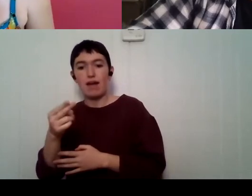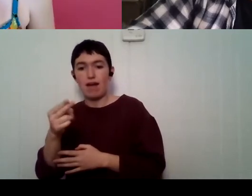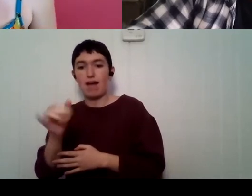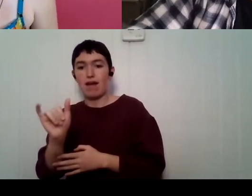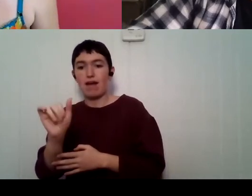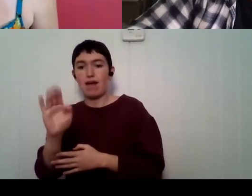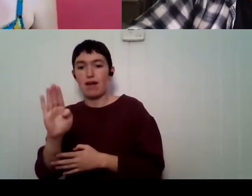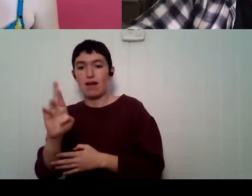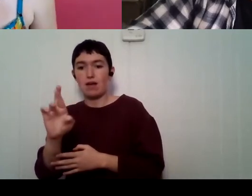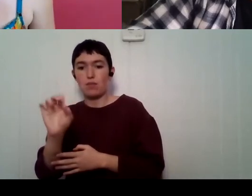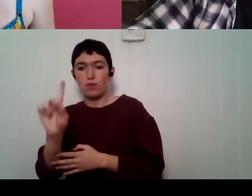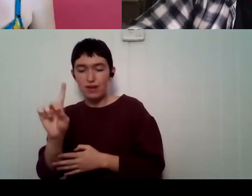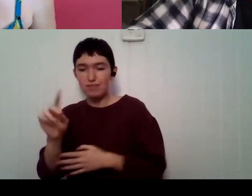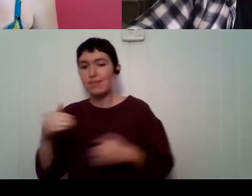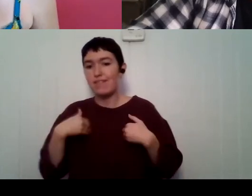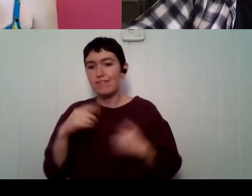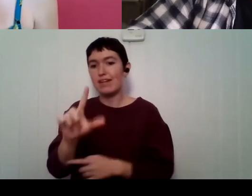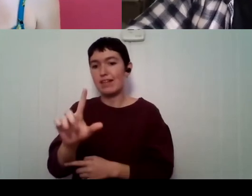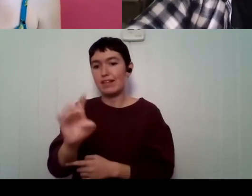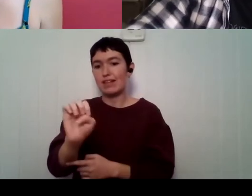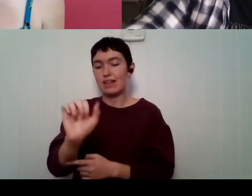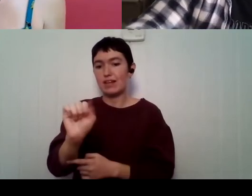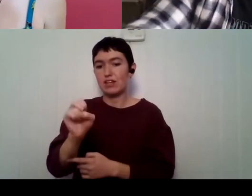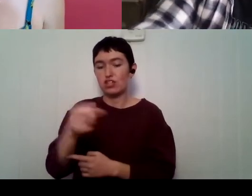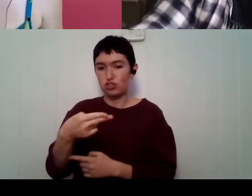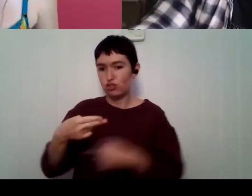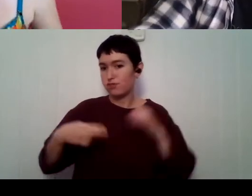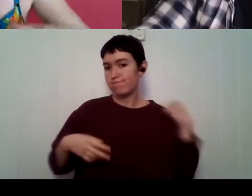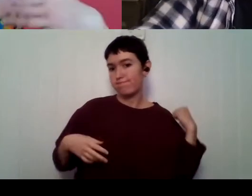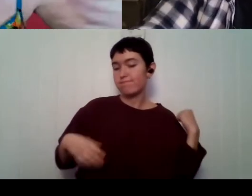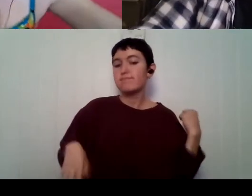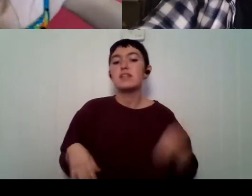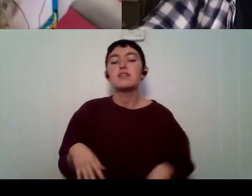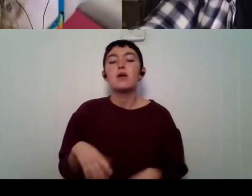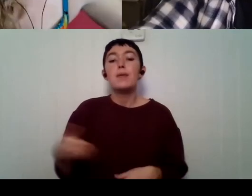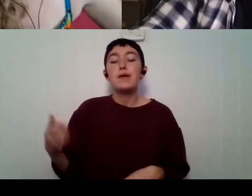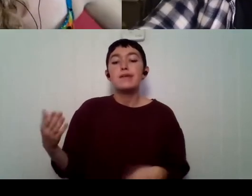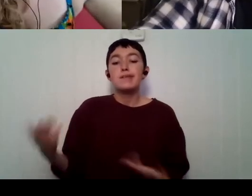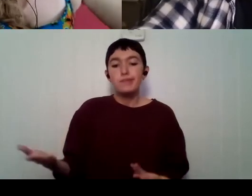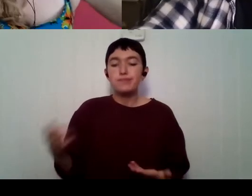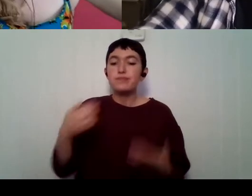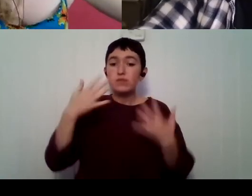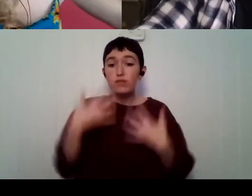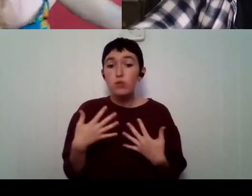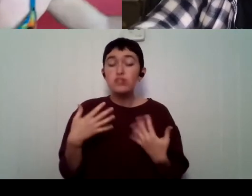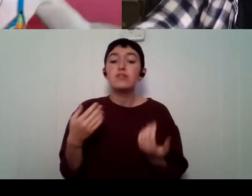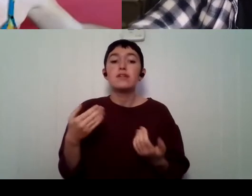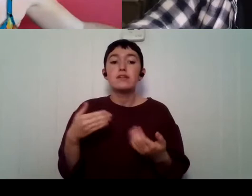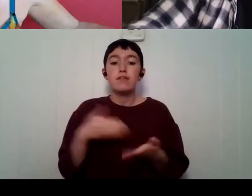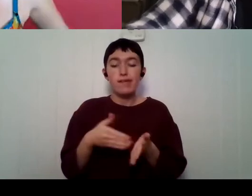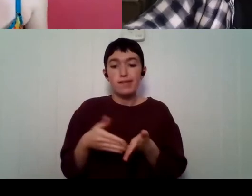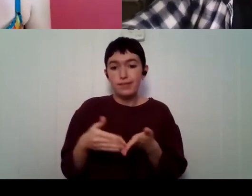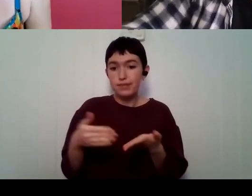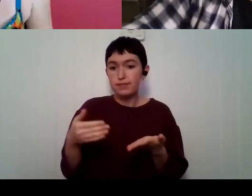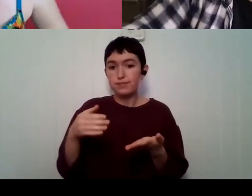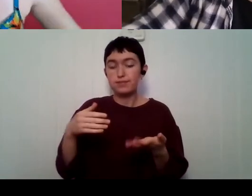Tracks, they're wonderful. They take in former pets that unfortunately cannot be reintroduced to the forest because they wouldn't know what to